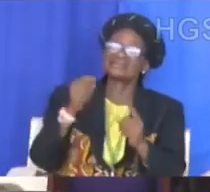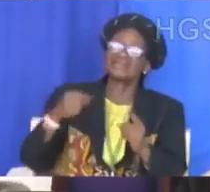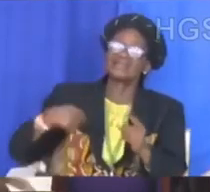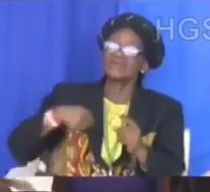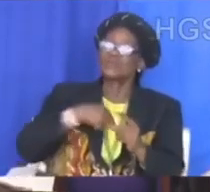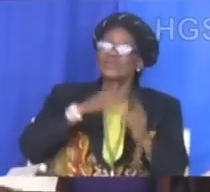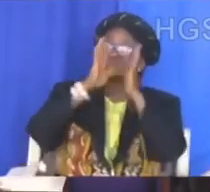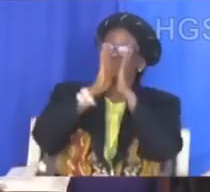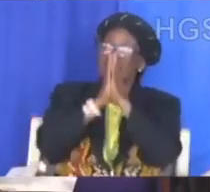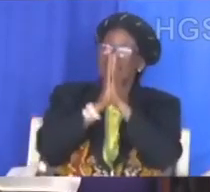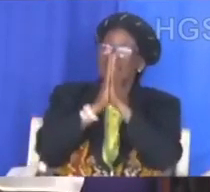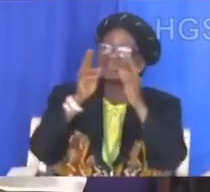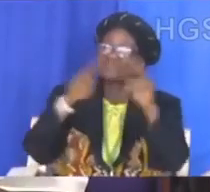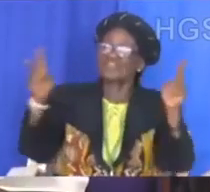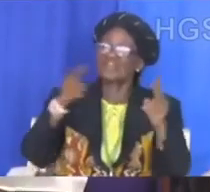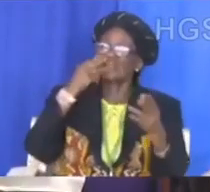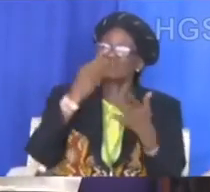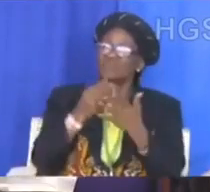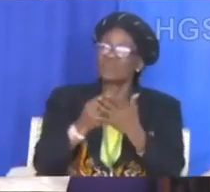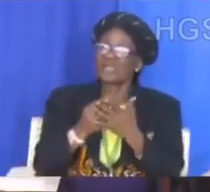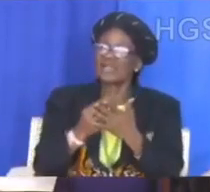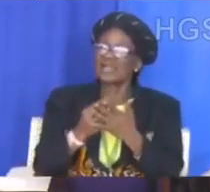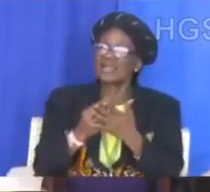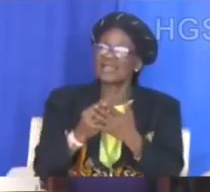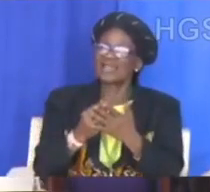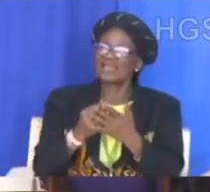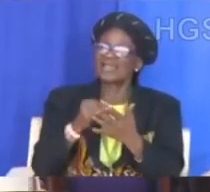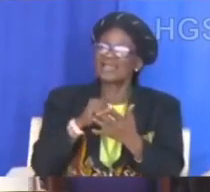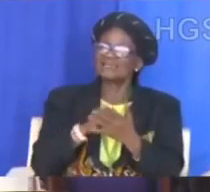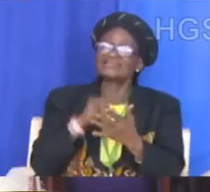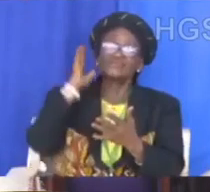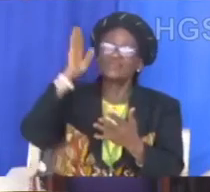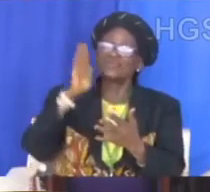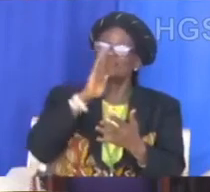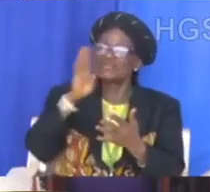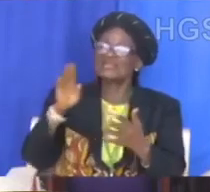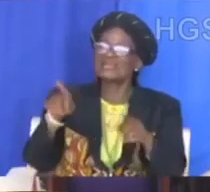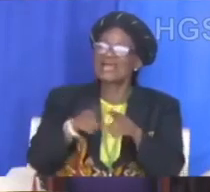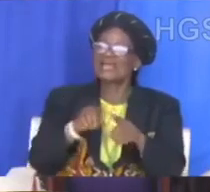is going to behave like a child that is having convulsion.